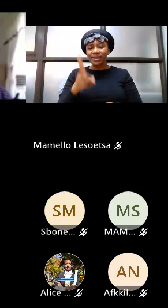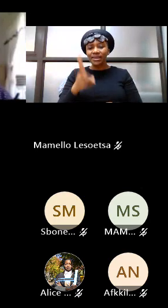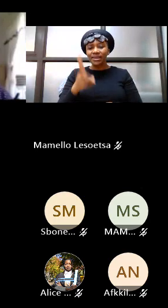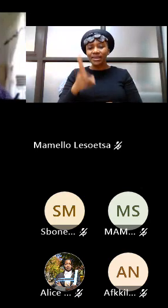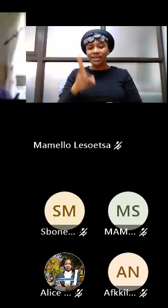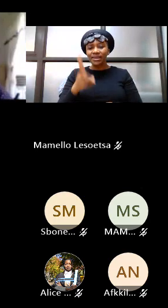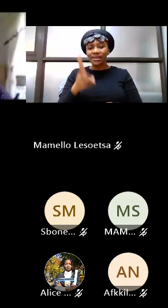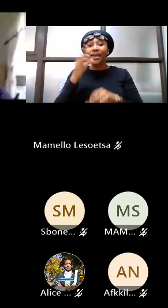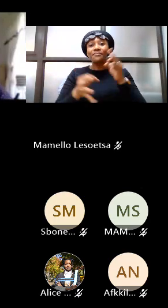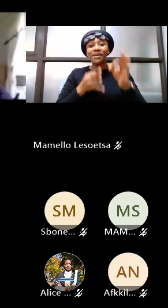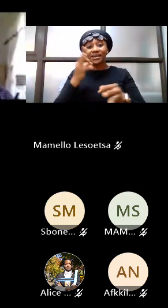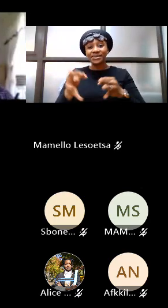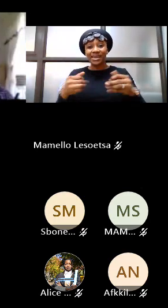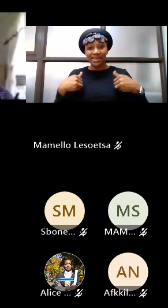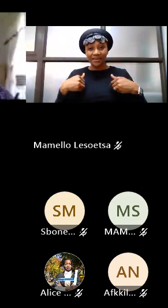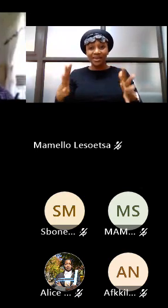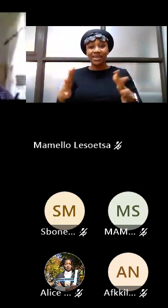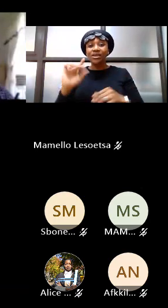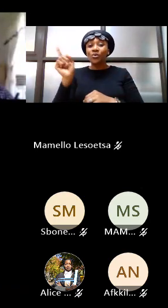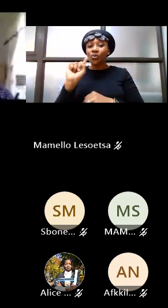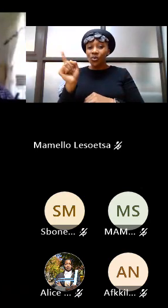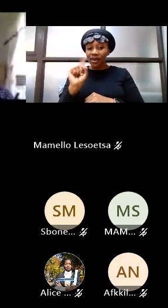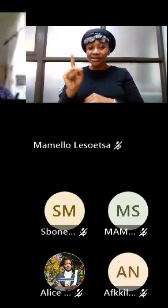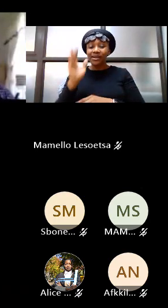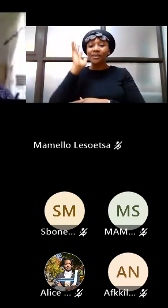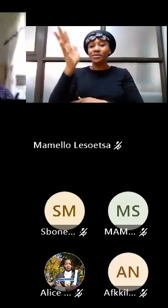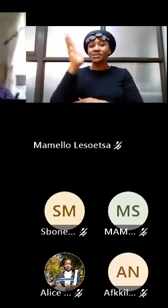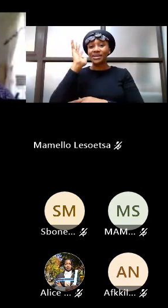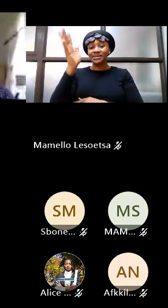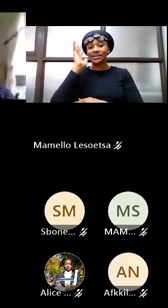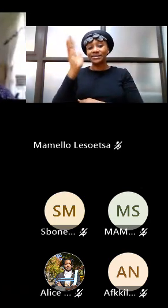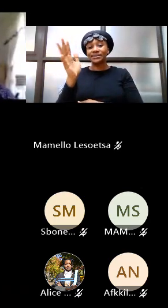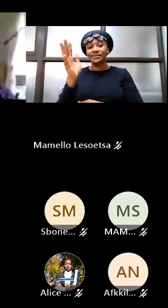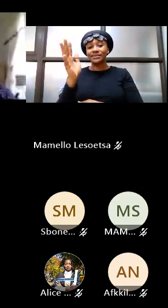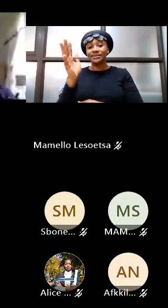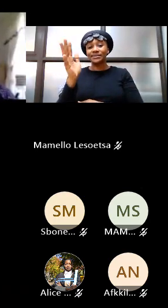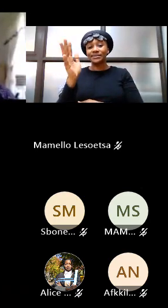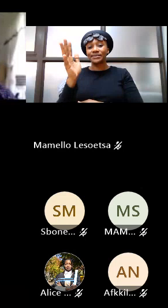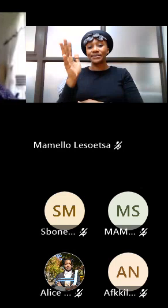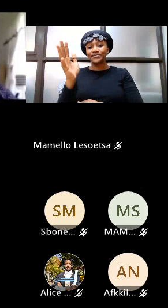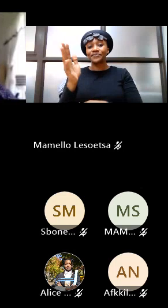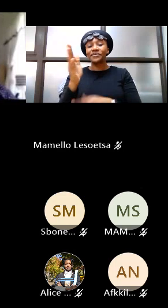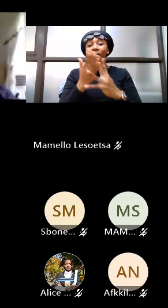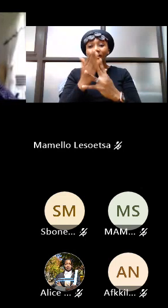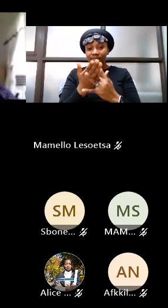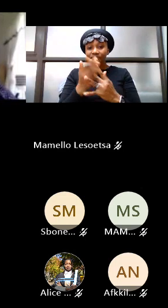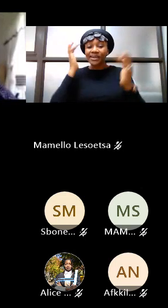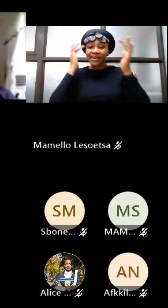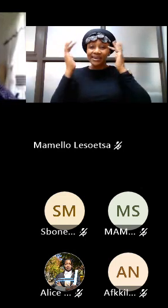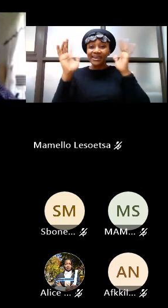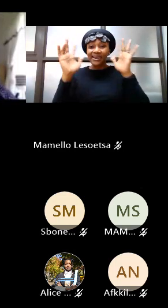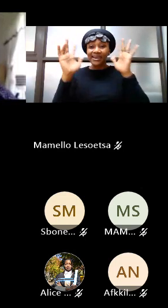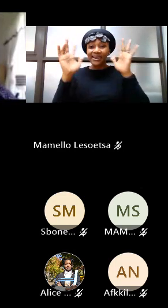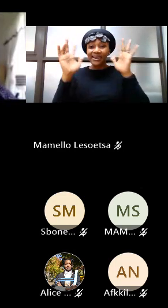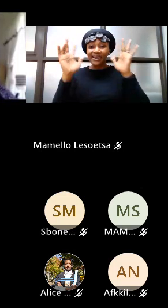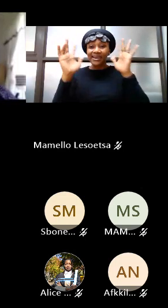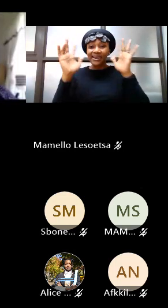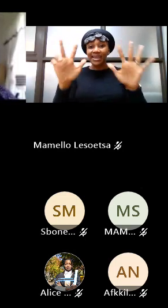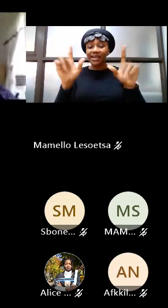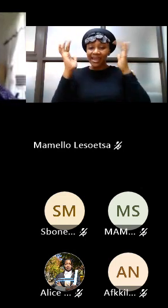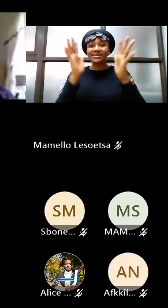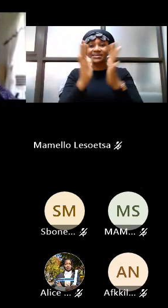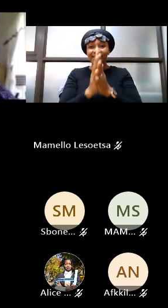mention in the beginning, but I'm not sure if you did it on the presentation, but between grade 8 and grade 10,